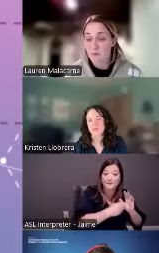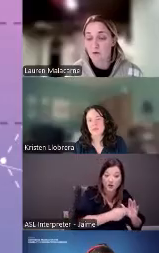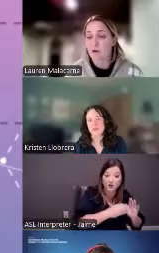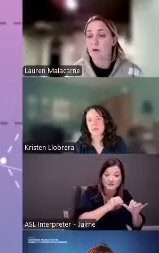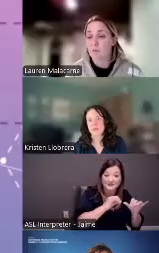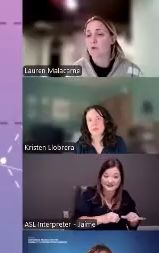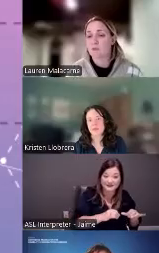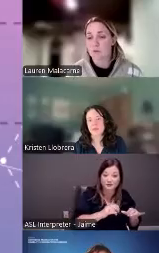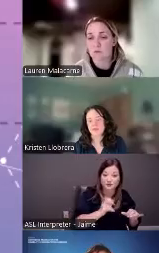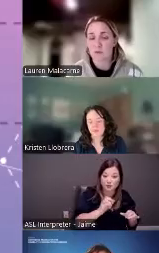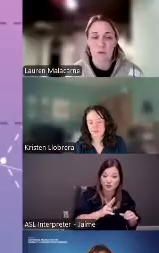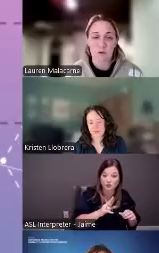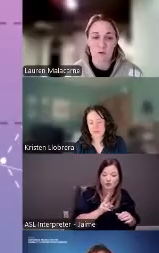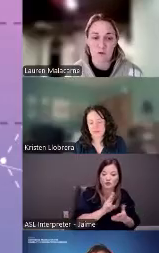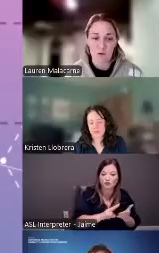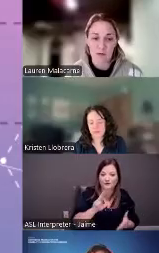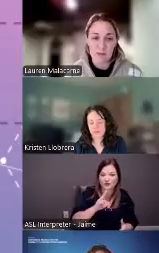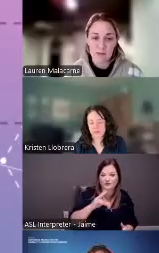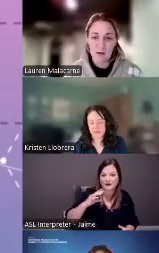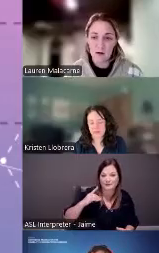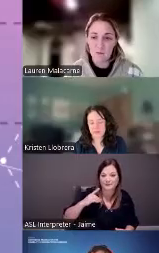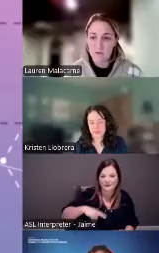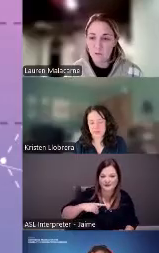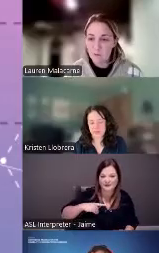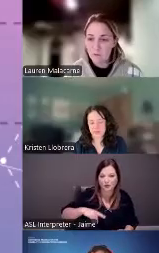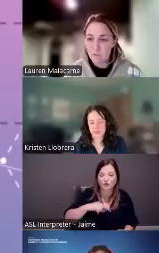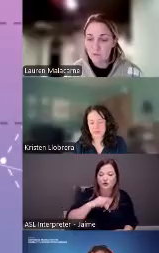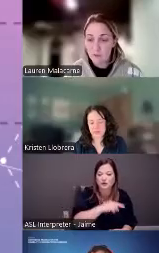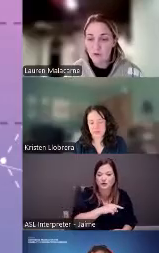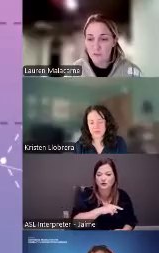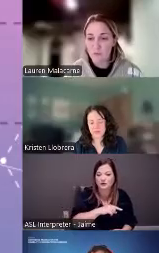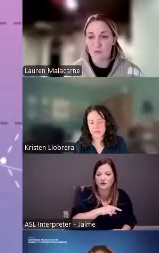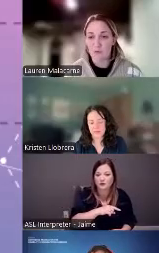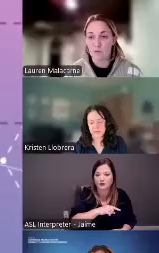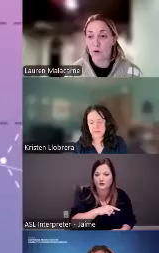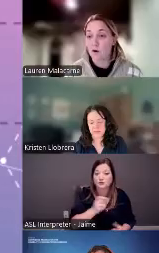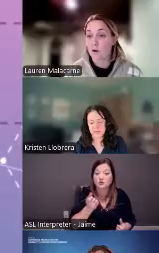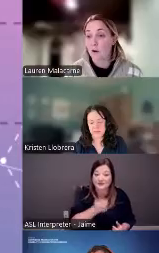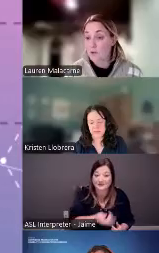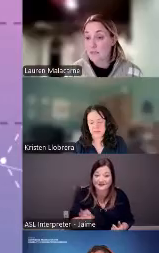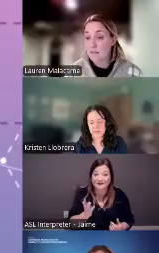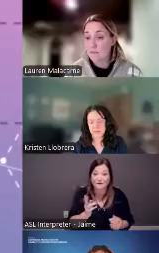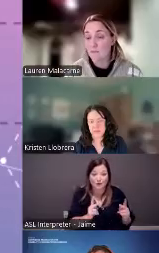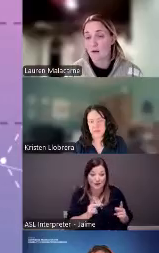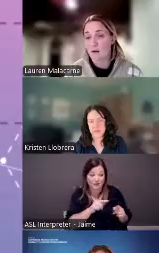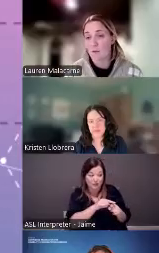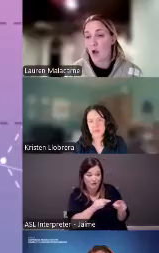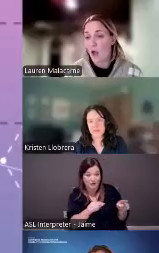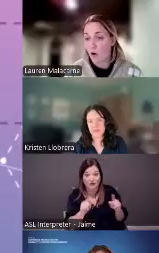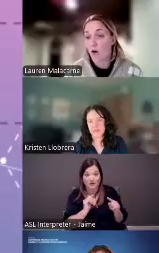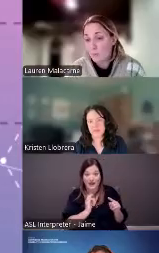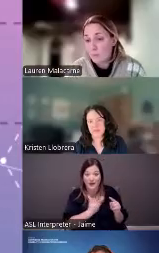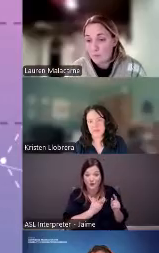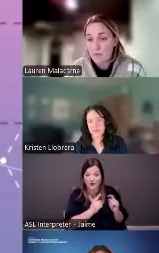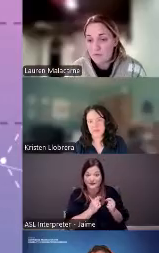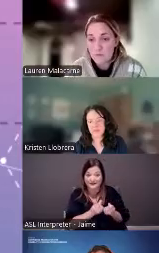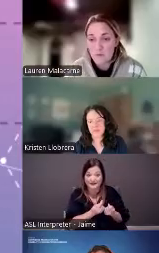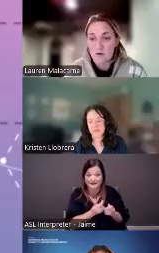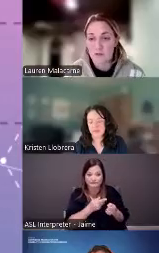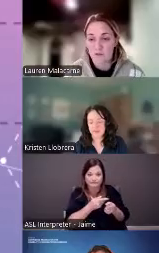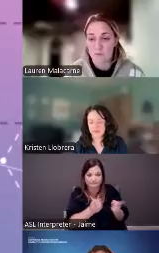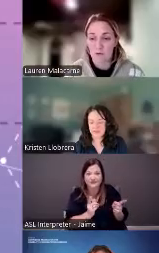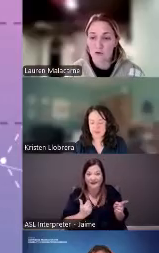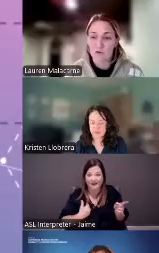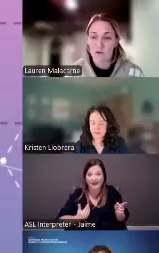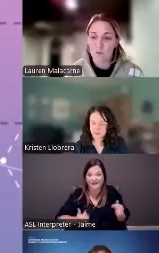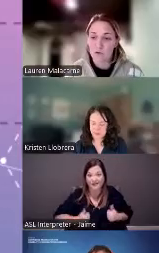of Pittsburgh, model systems for spinal cord injury. And so a number of people who work on our team are people with lived